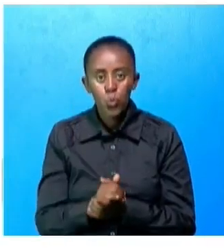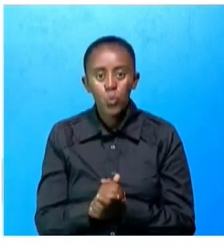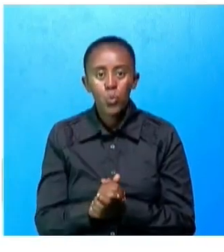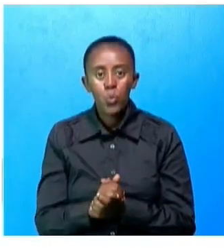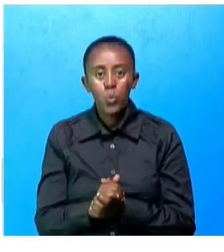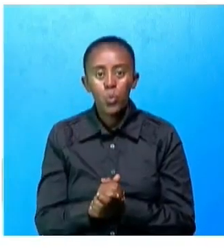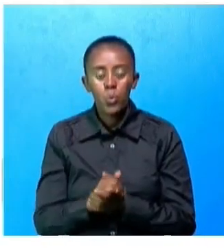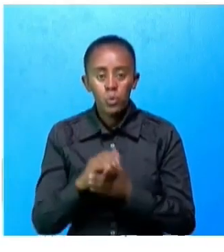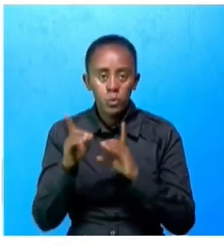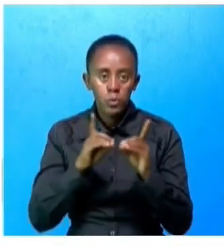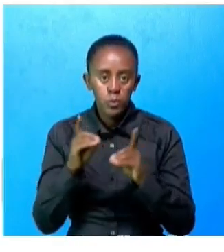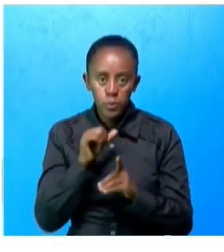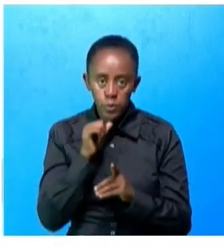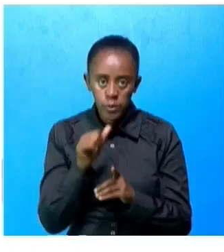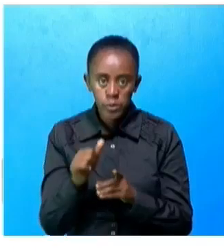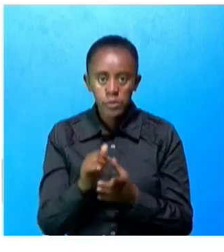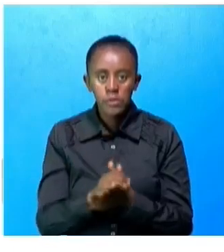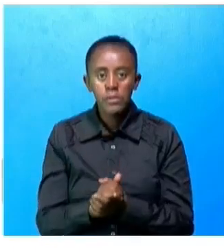don't